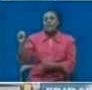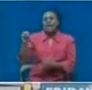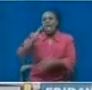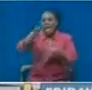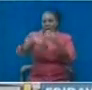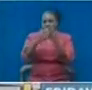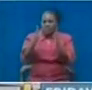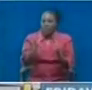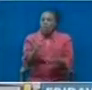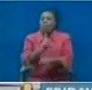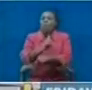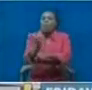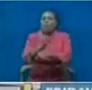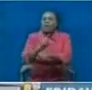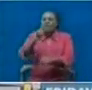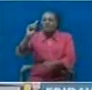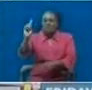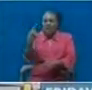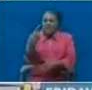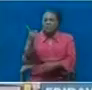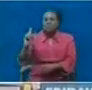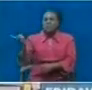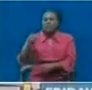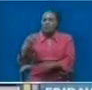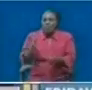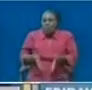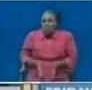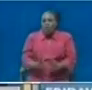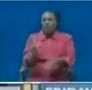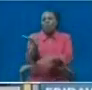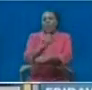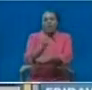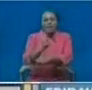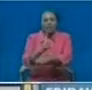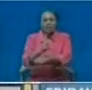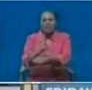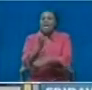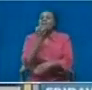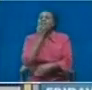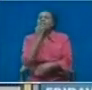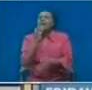everyone should know. When was the first president of Kenya born? Jomo Kenyatta.